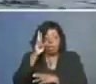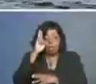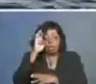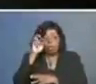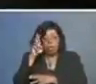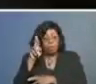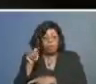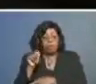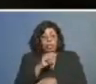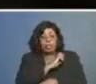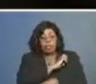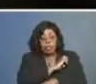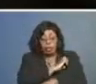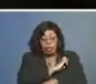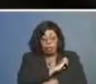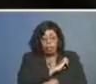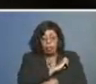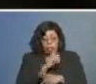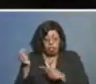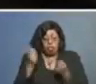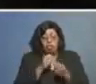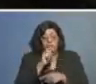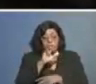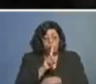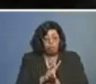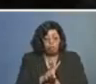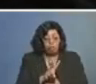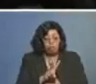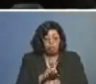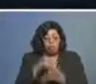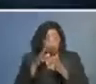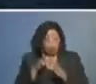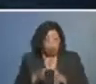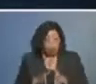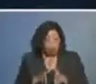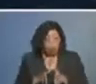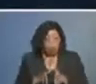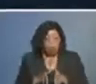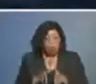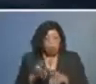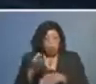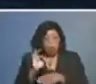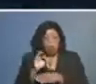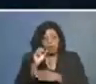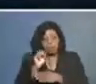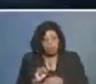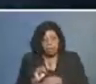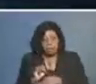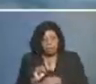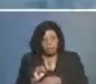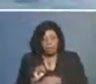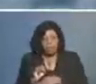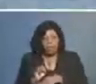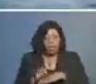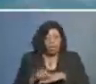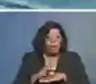crew transferred 51 migrants to the Bahamas following an interdiction off the coast off the Keysau Bank. A Coast Guard